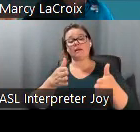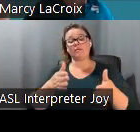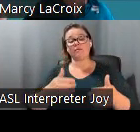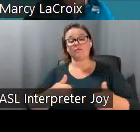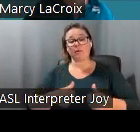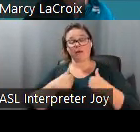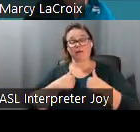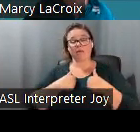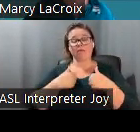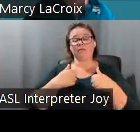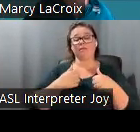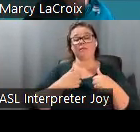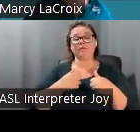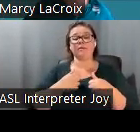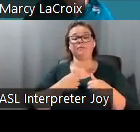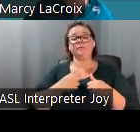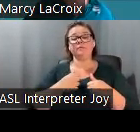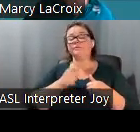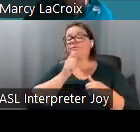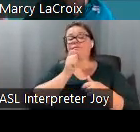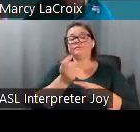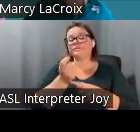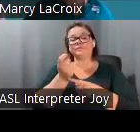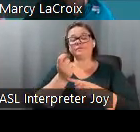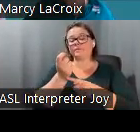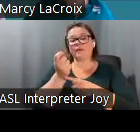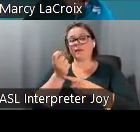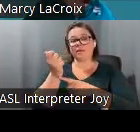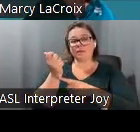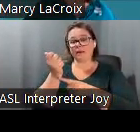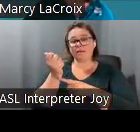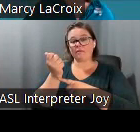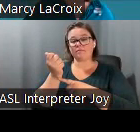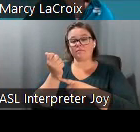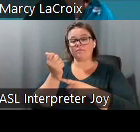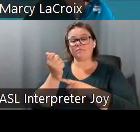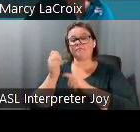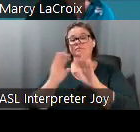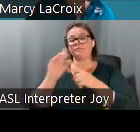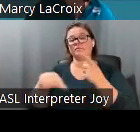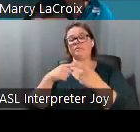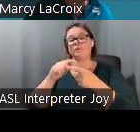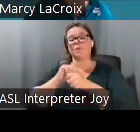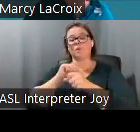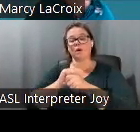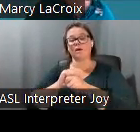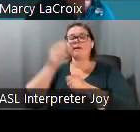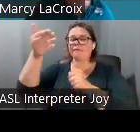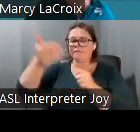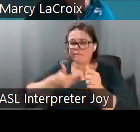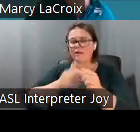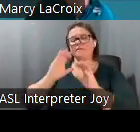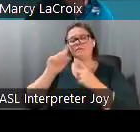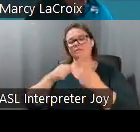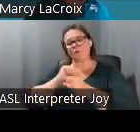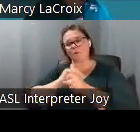is that it does not eliminate the conversation about work. It invites that, it creates opportunity